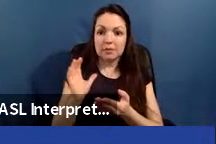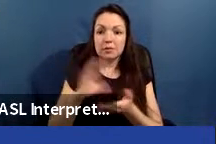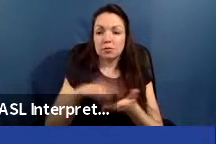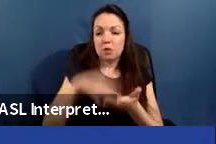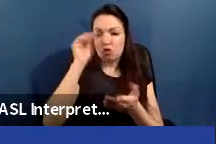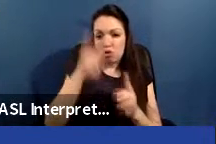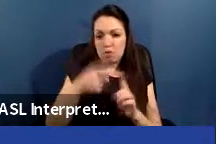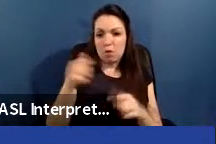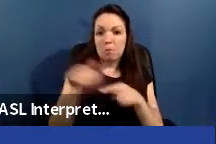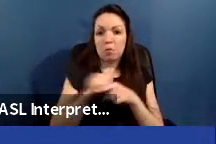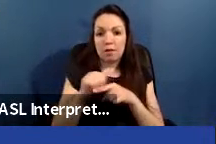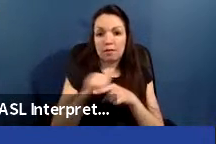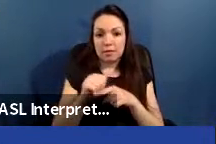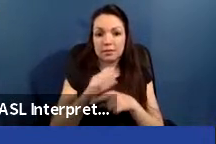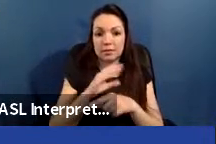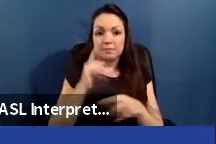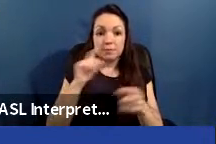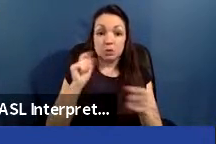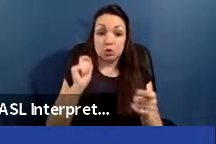those practices and change